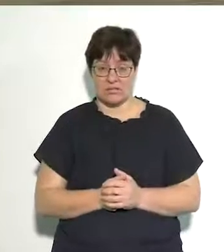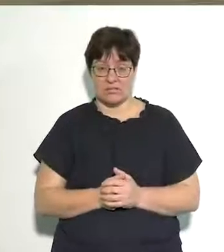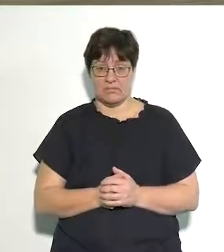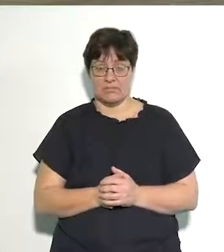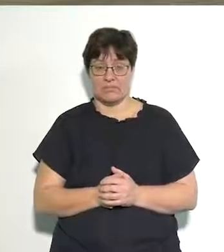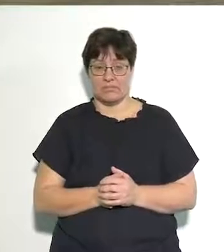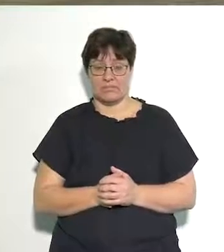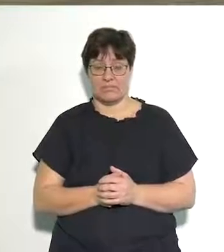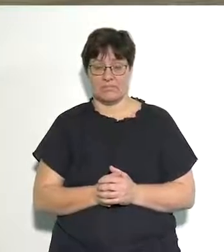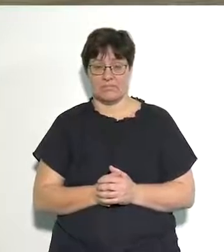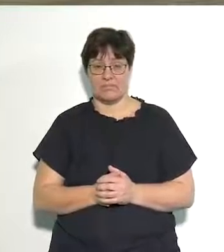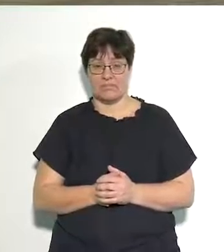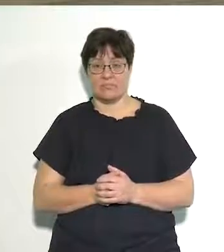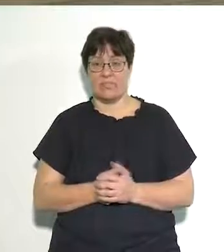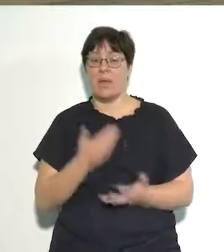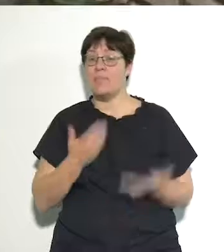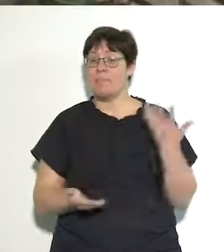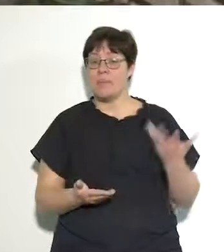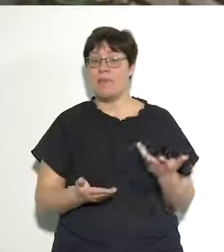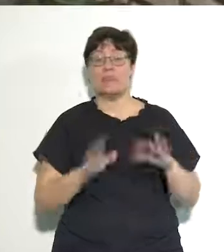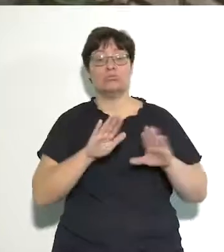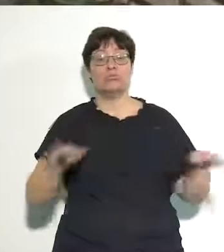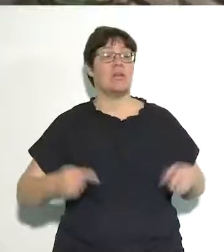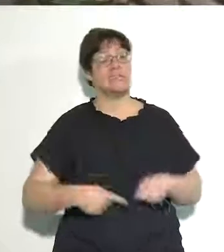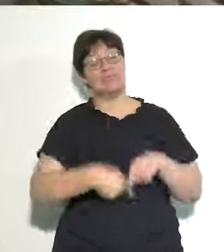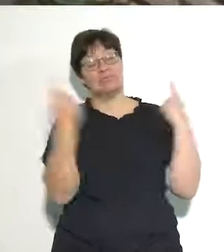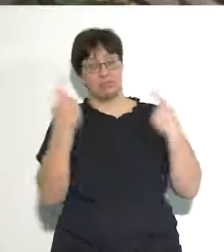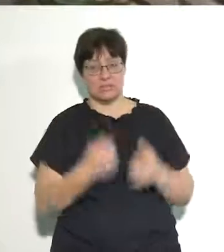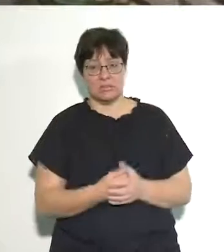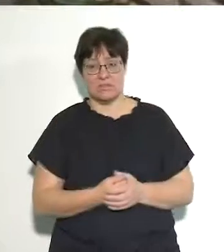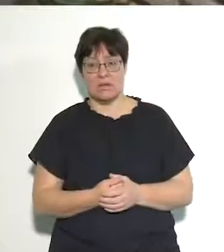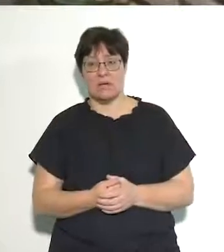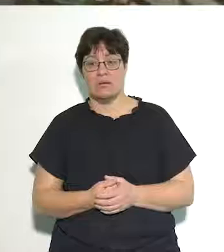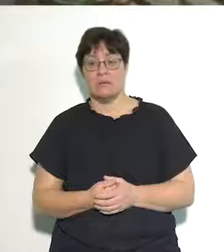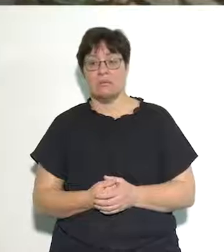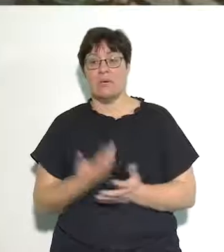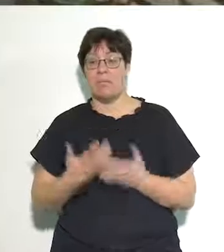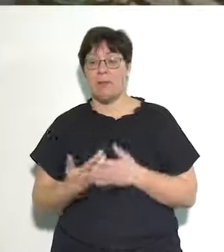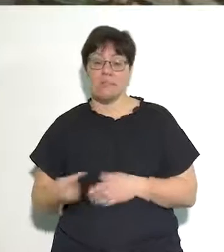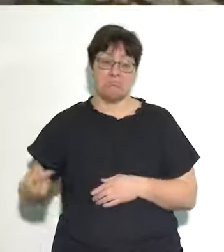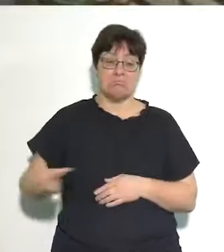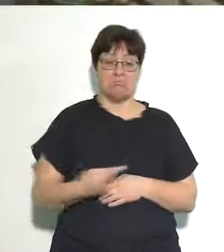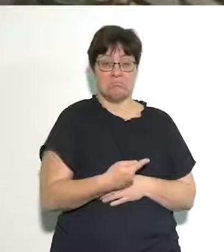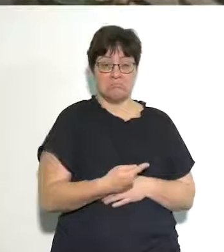blocks to get to the stone. Maybe children will give you a different route. They might go this way